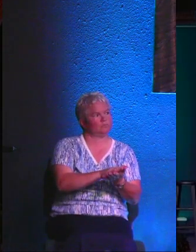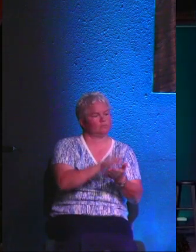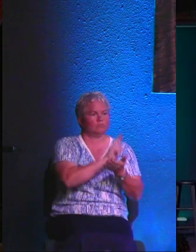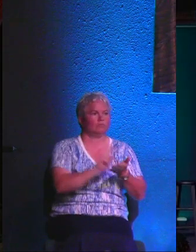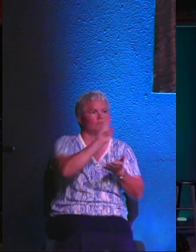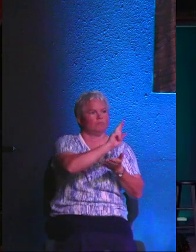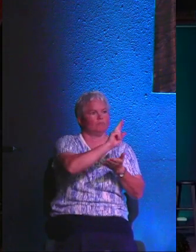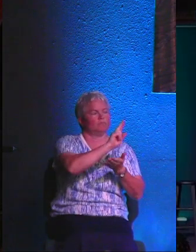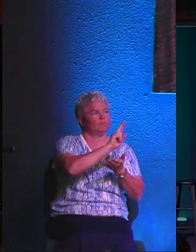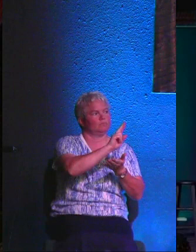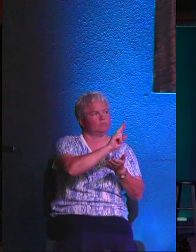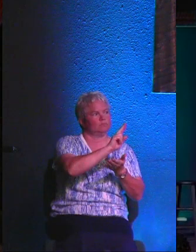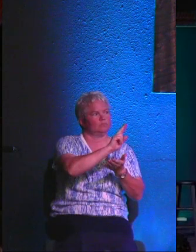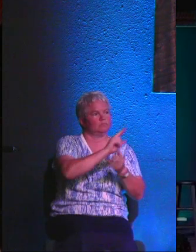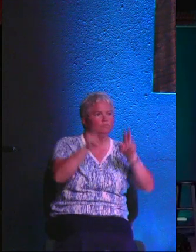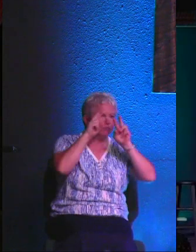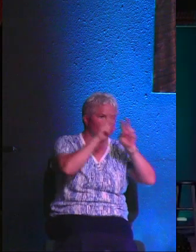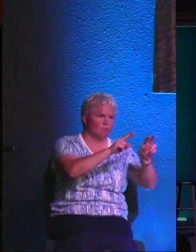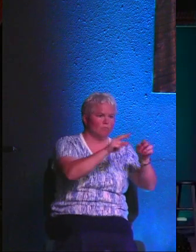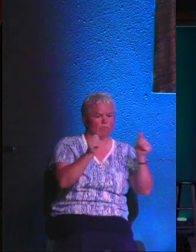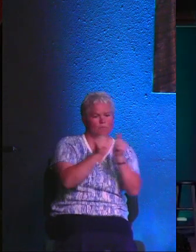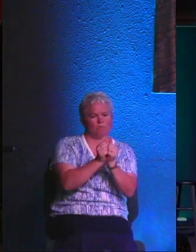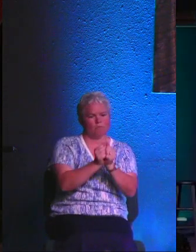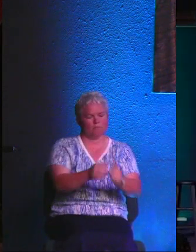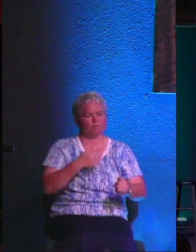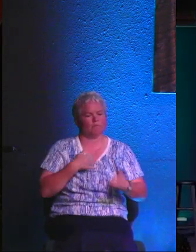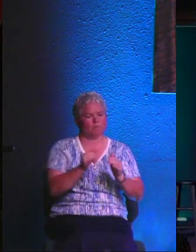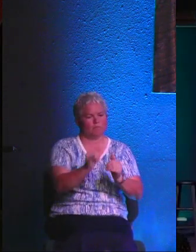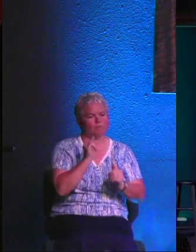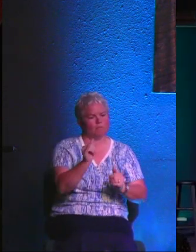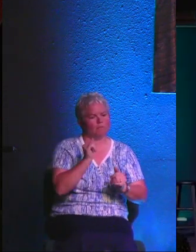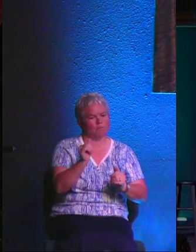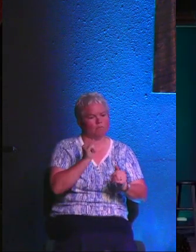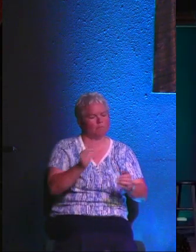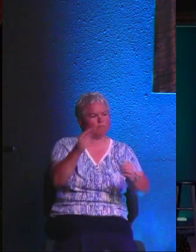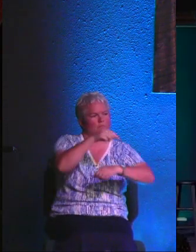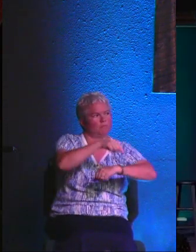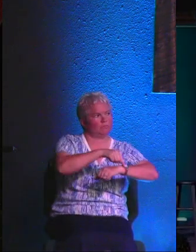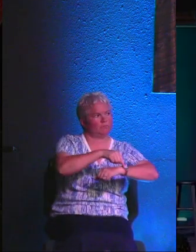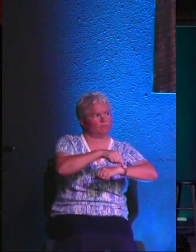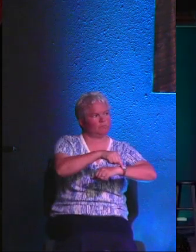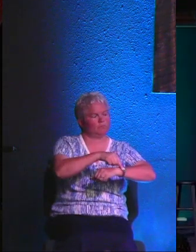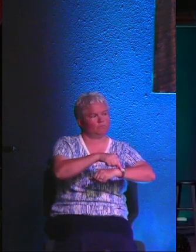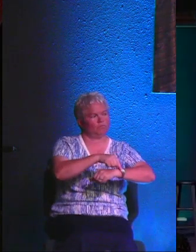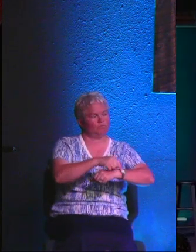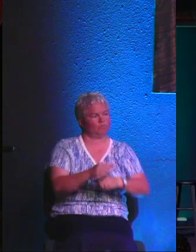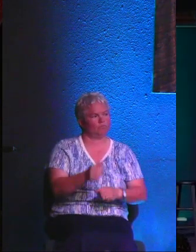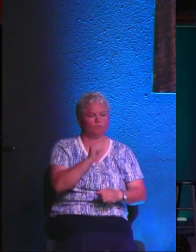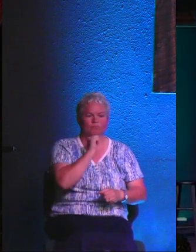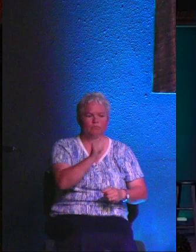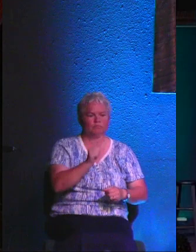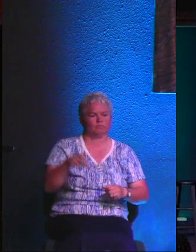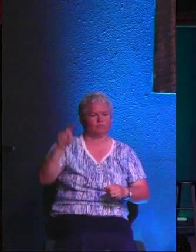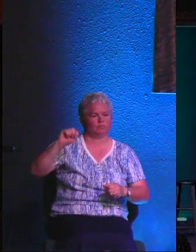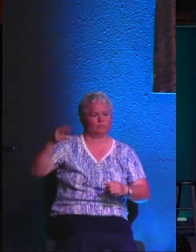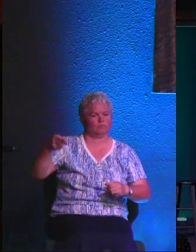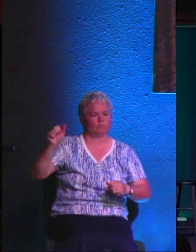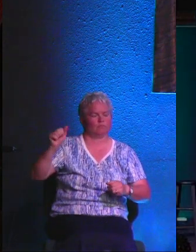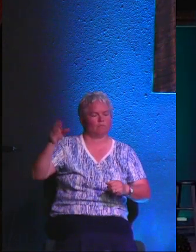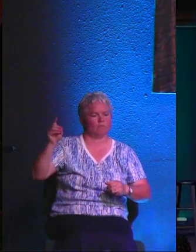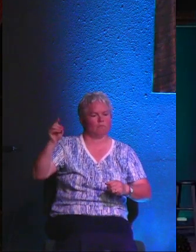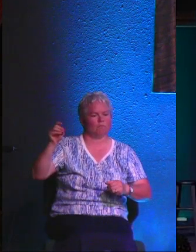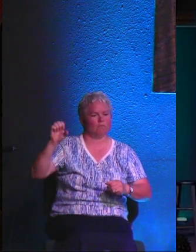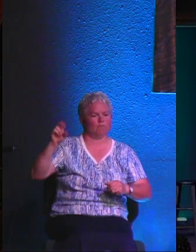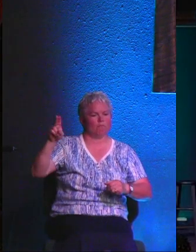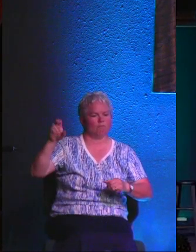And we're just really honored to be with you this morning and share this time. And it's no coincidence that you should have Thaddeus up here